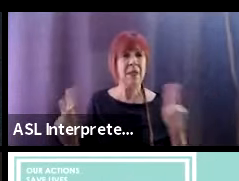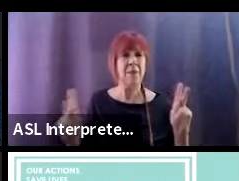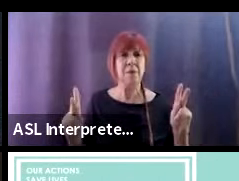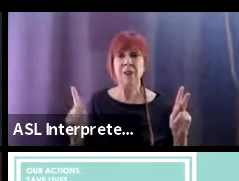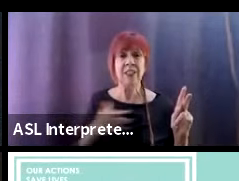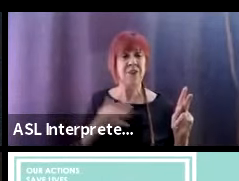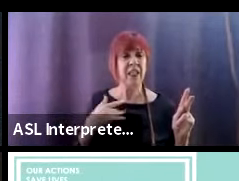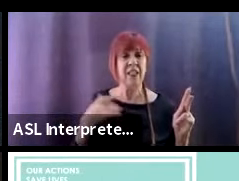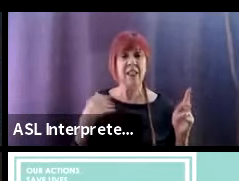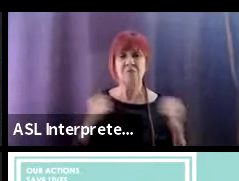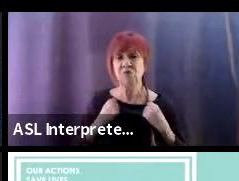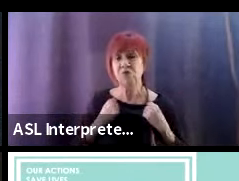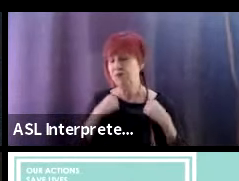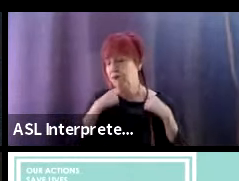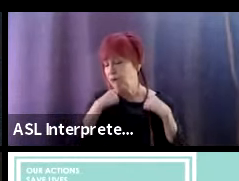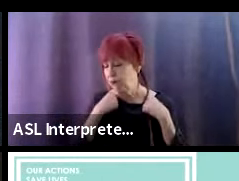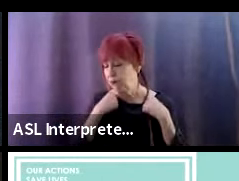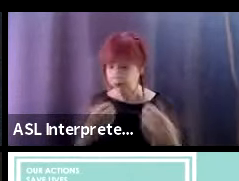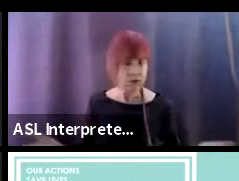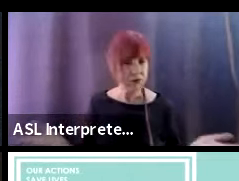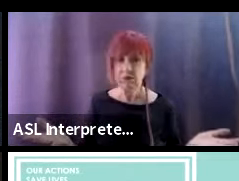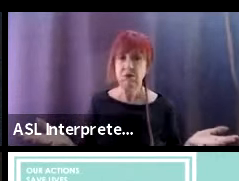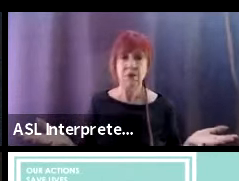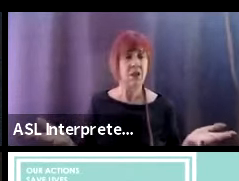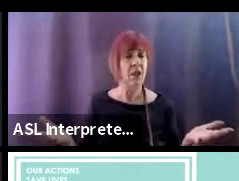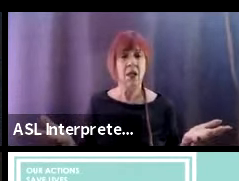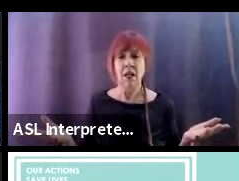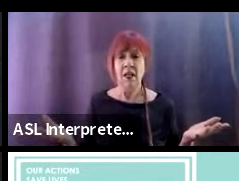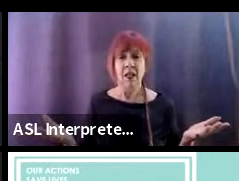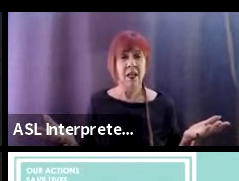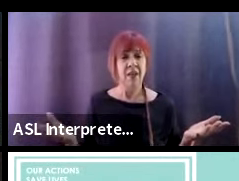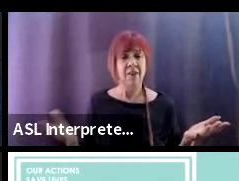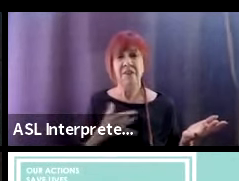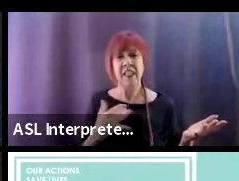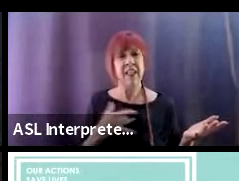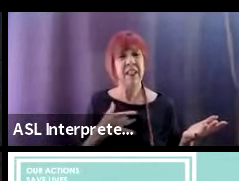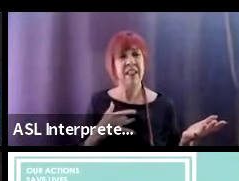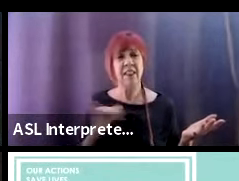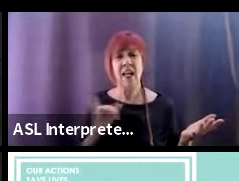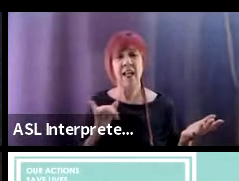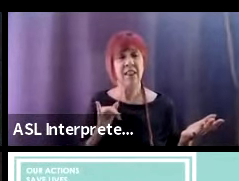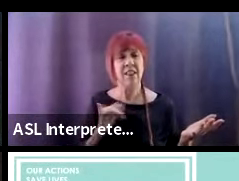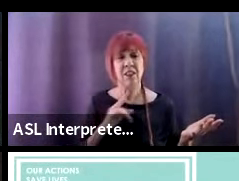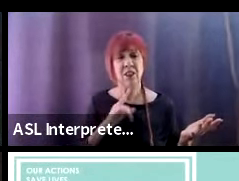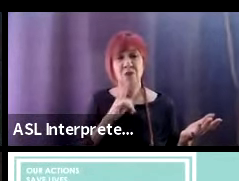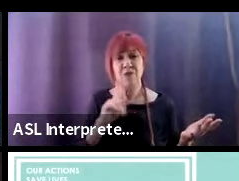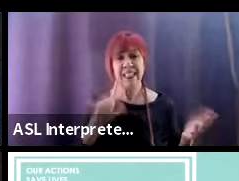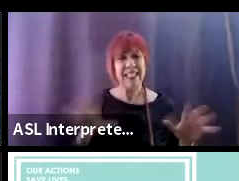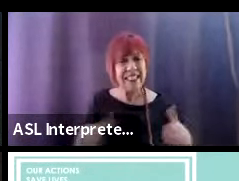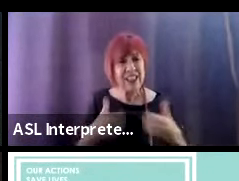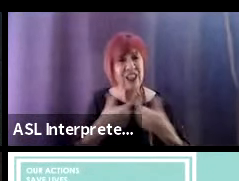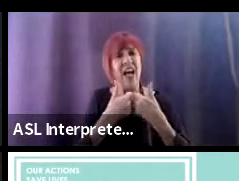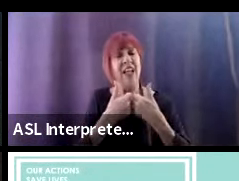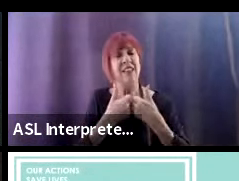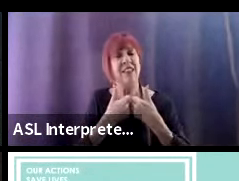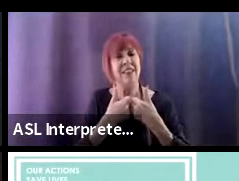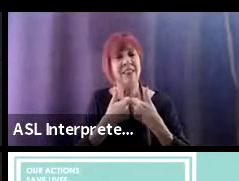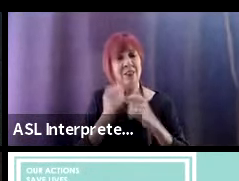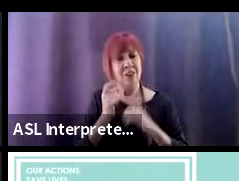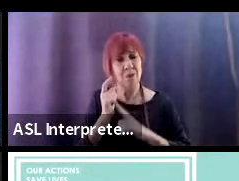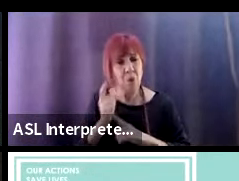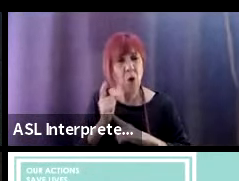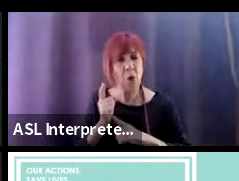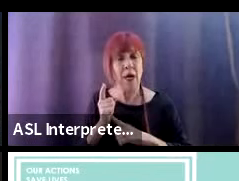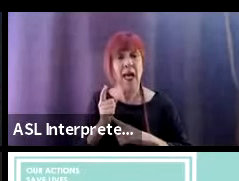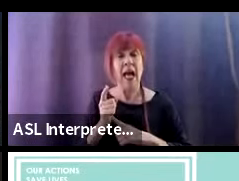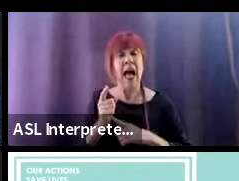tired, so exhausted, just kind of feeling like we were in a really challenging place. And as we